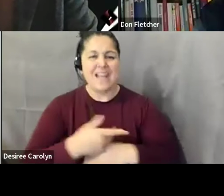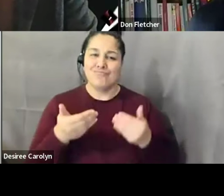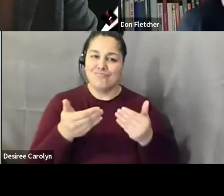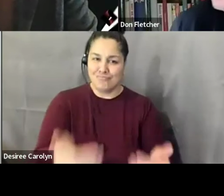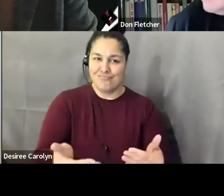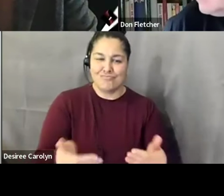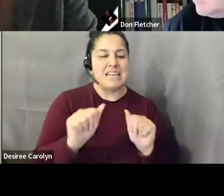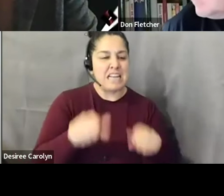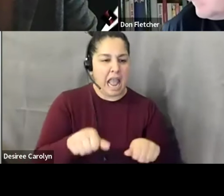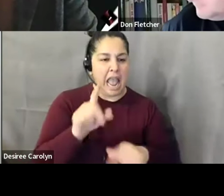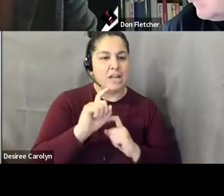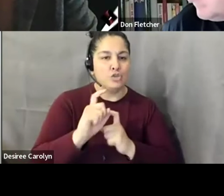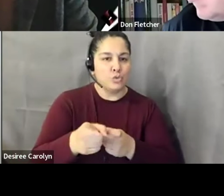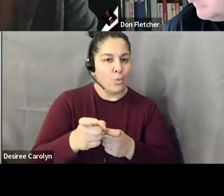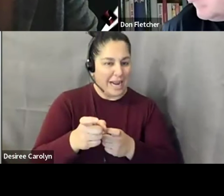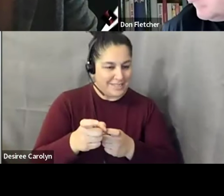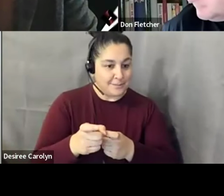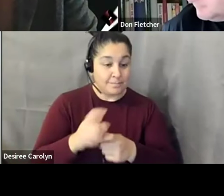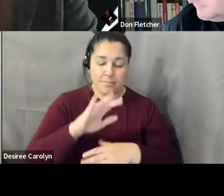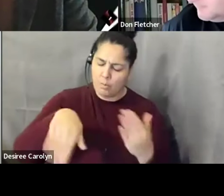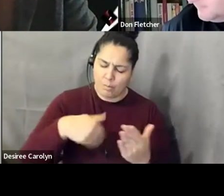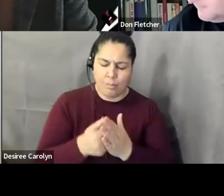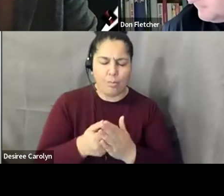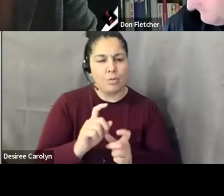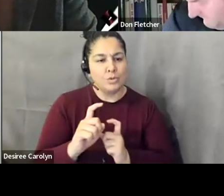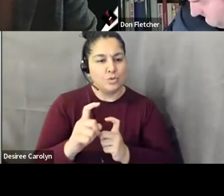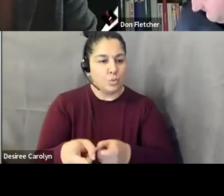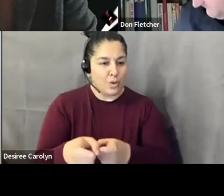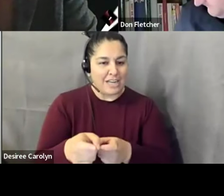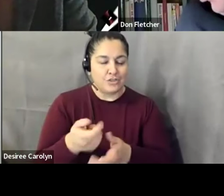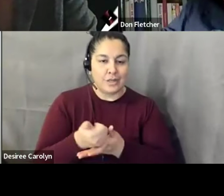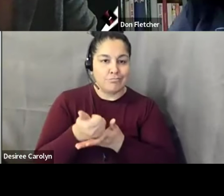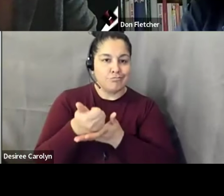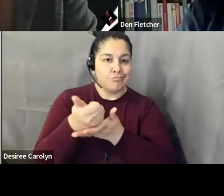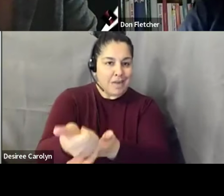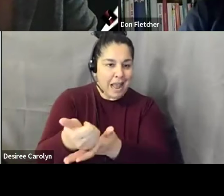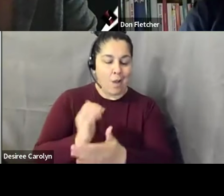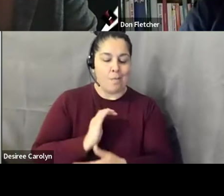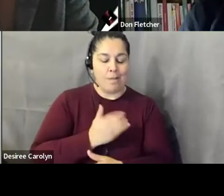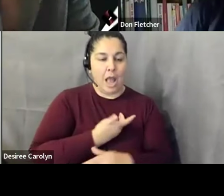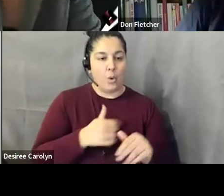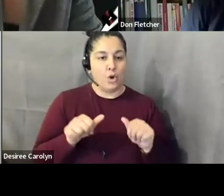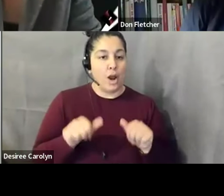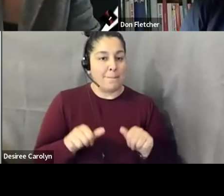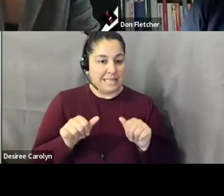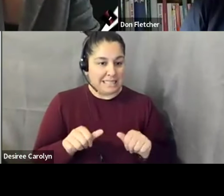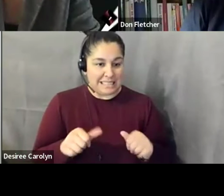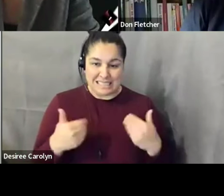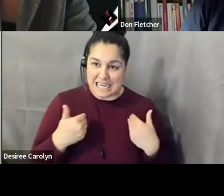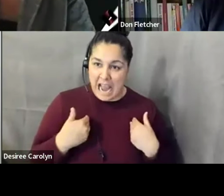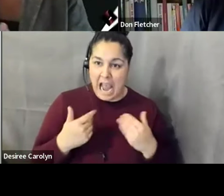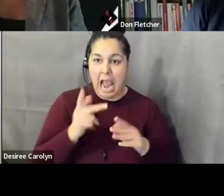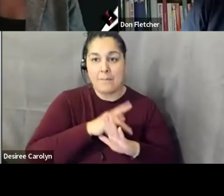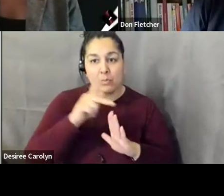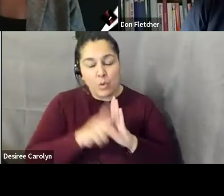make a donation. Other donations go towards helping our ability to have programs like